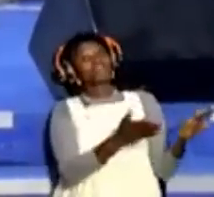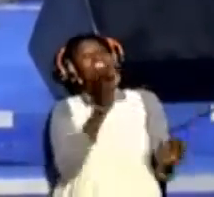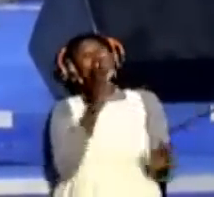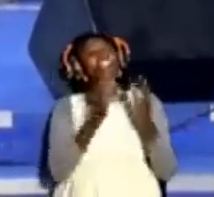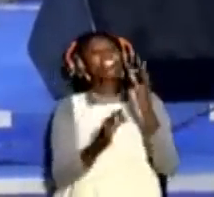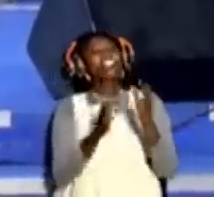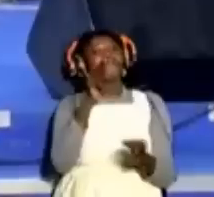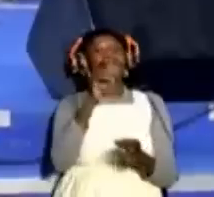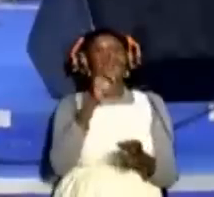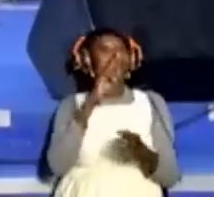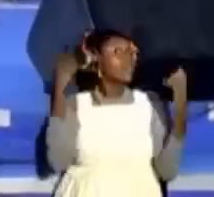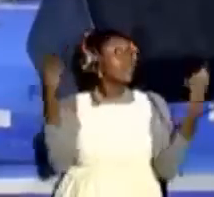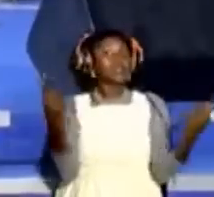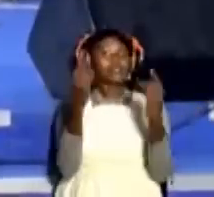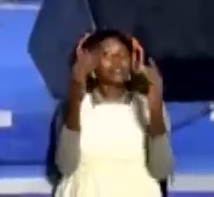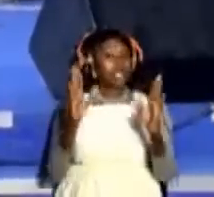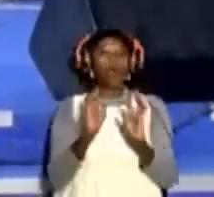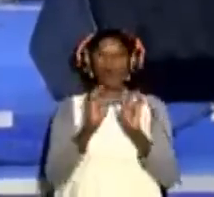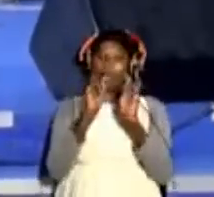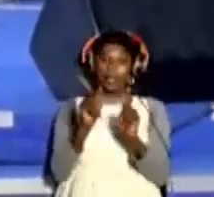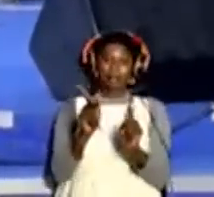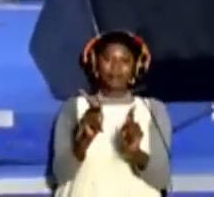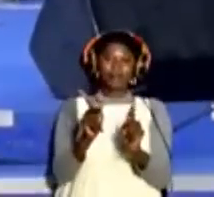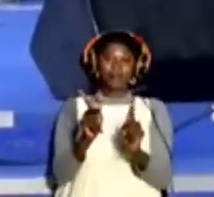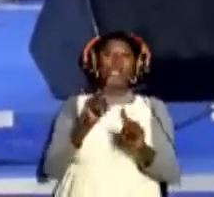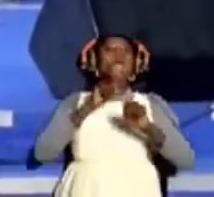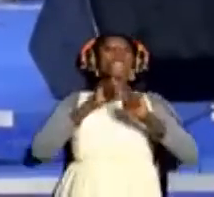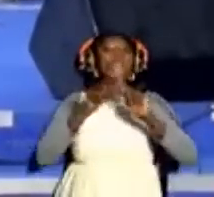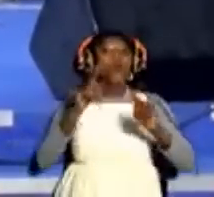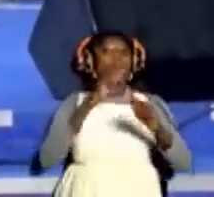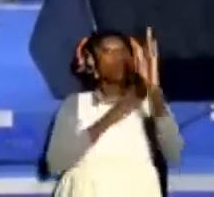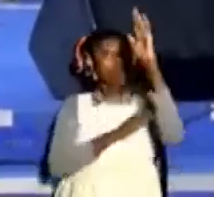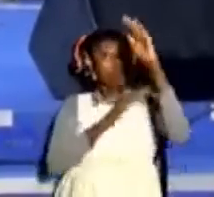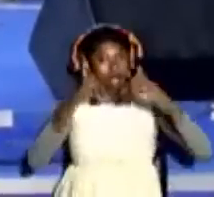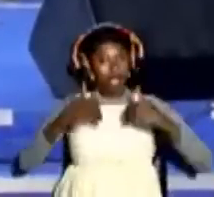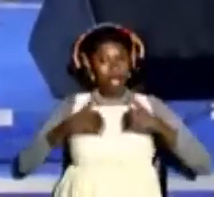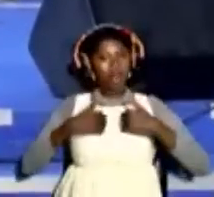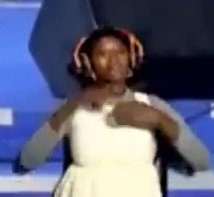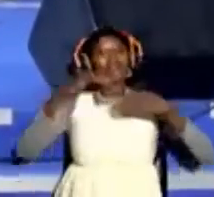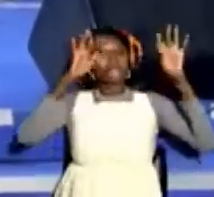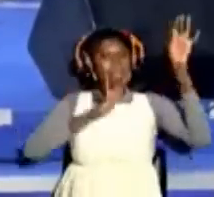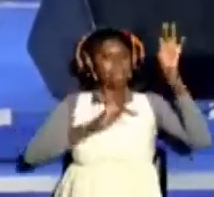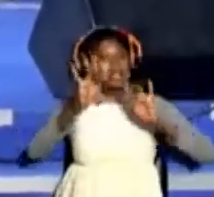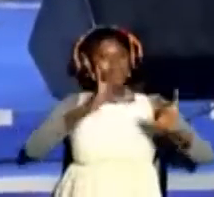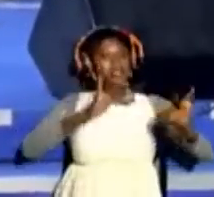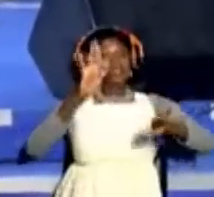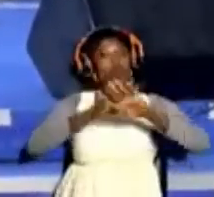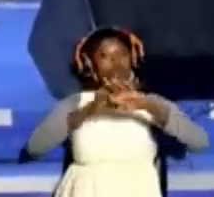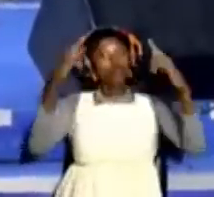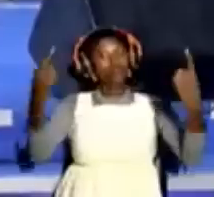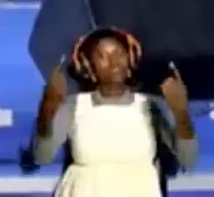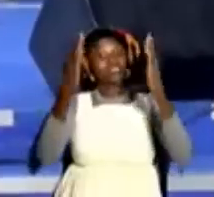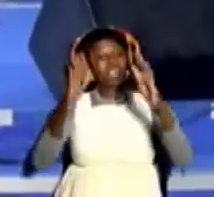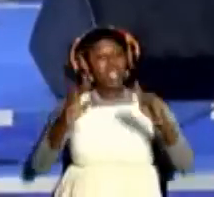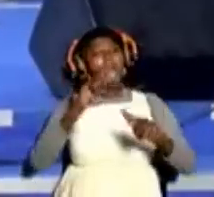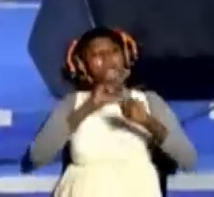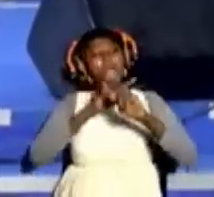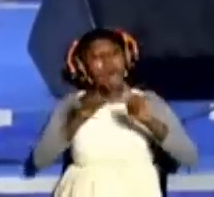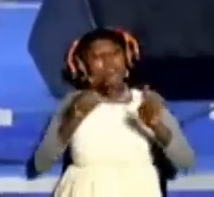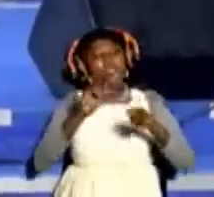If you are just a sinner, that's all right. God have mercy on sinners. But when you